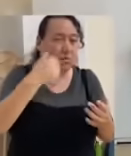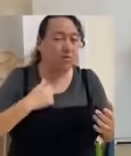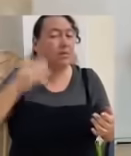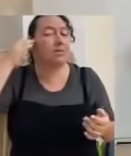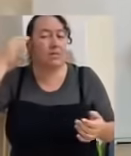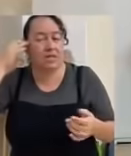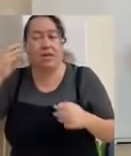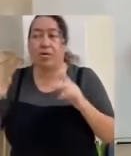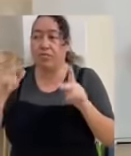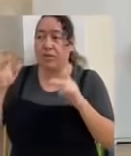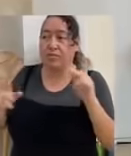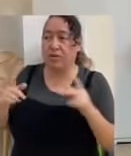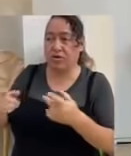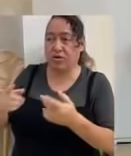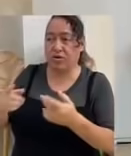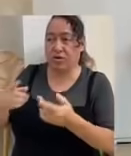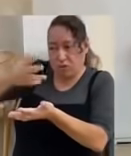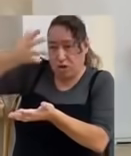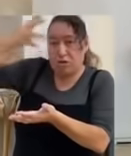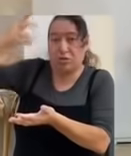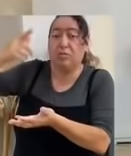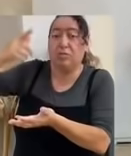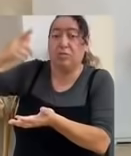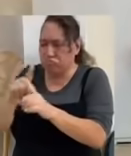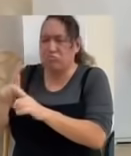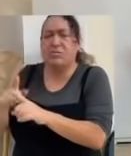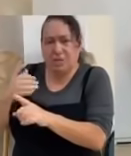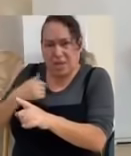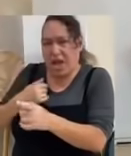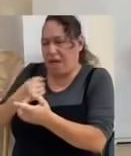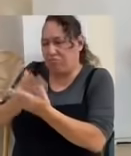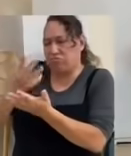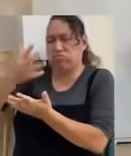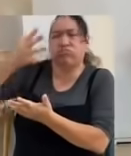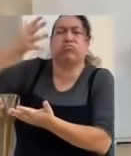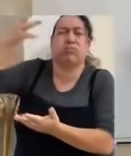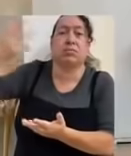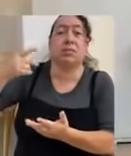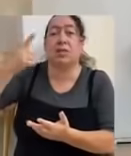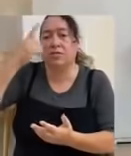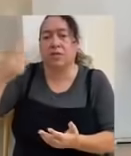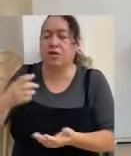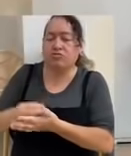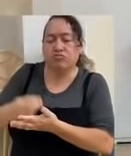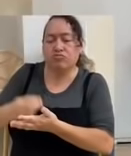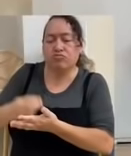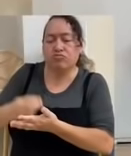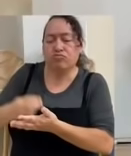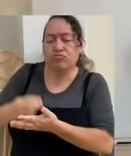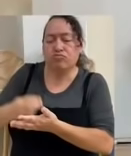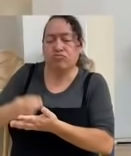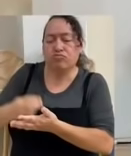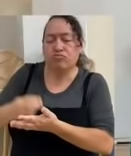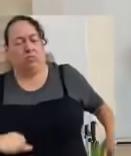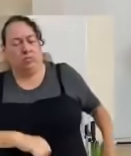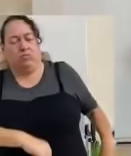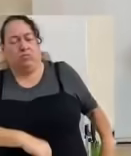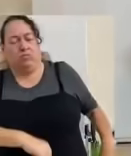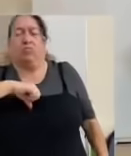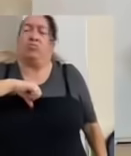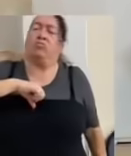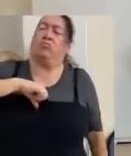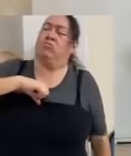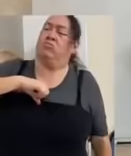are very rich also. Because the richness comes from pride. Pride makes you rich. And also the attachment